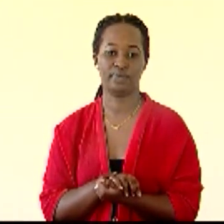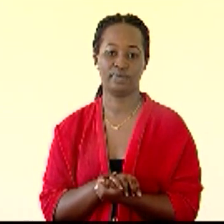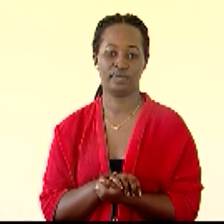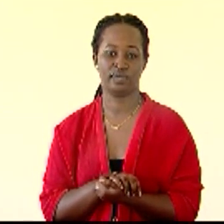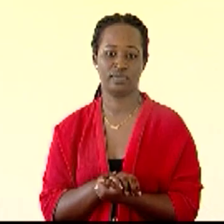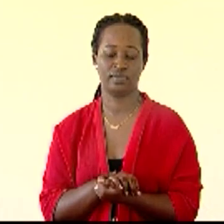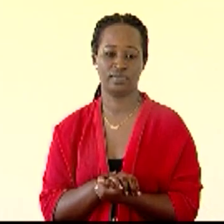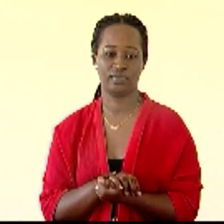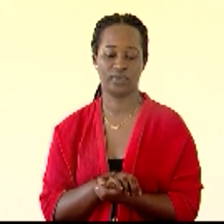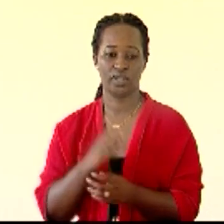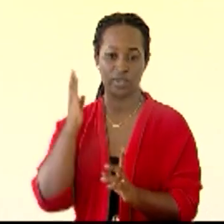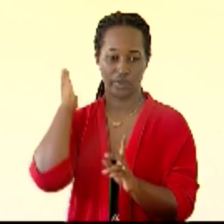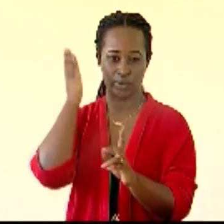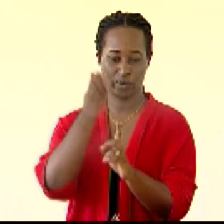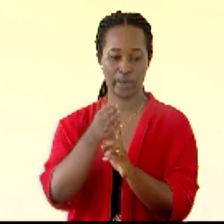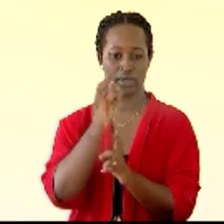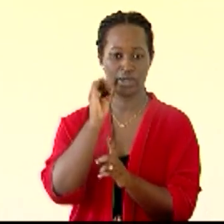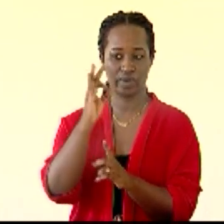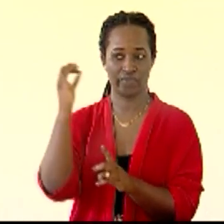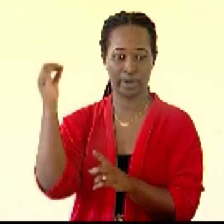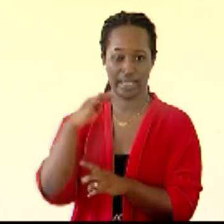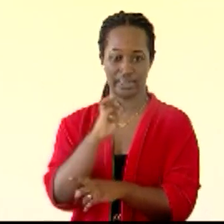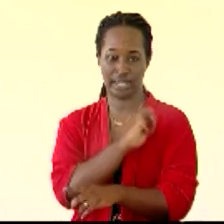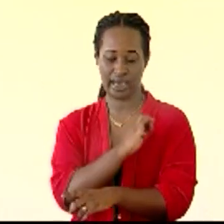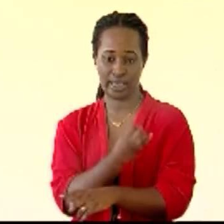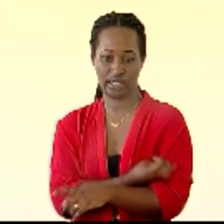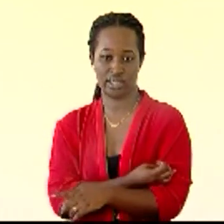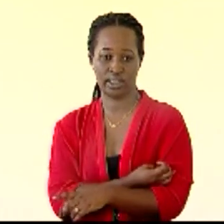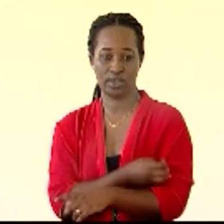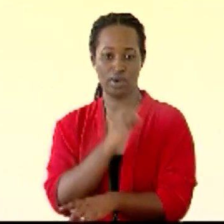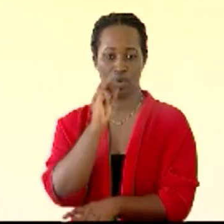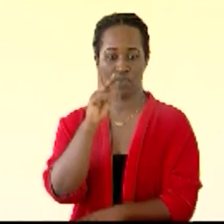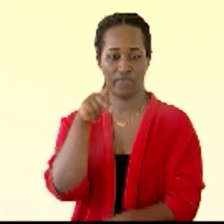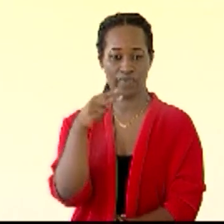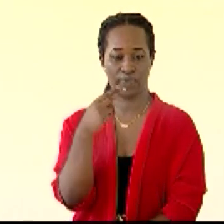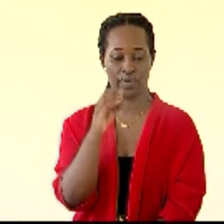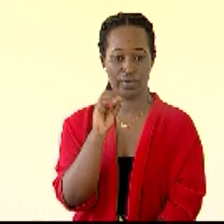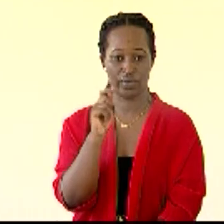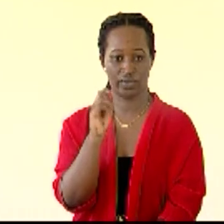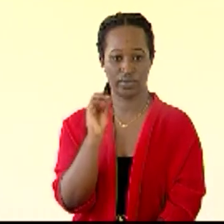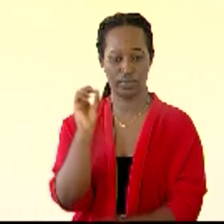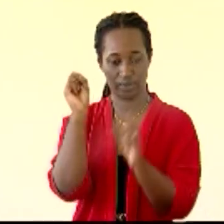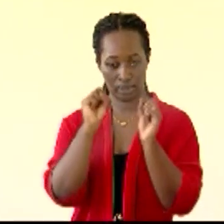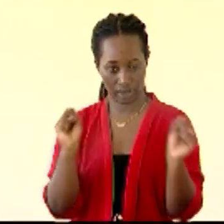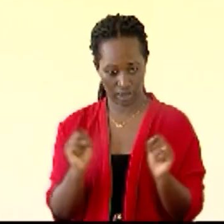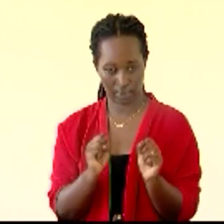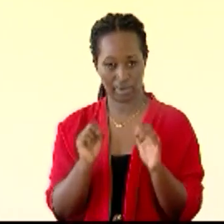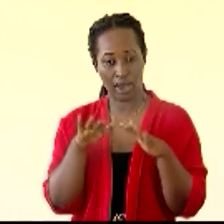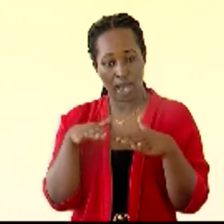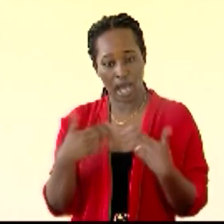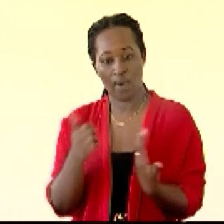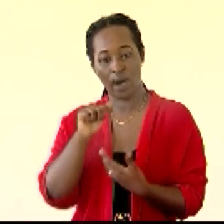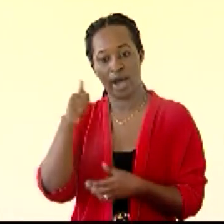Striking of light energy in photosystem. Here, how are the chlorophyll